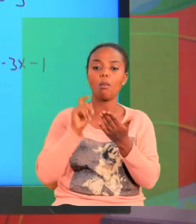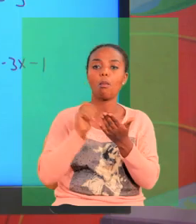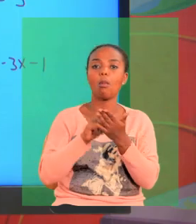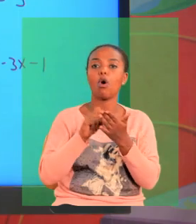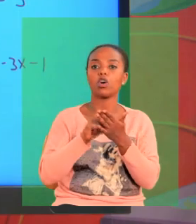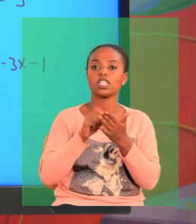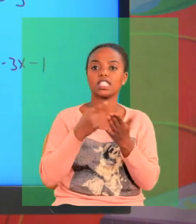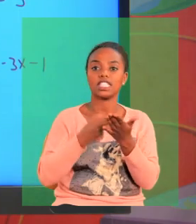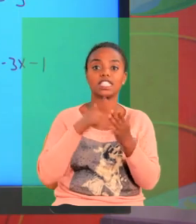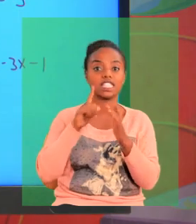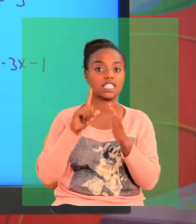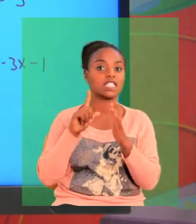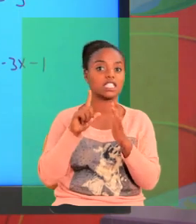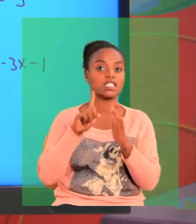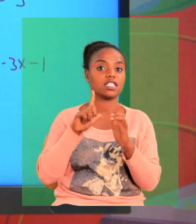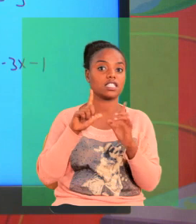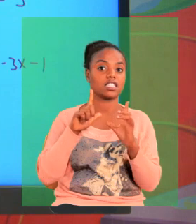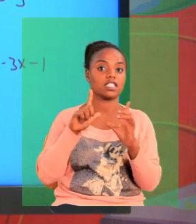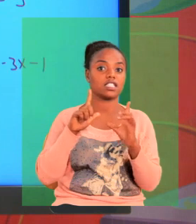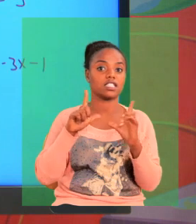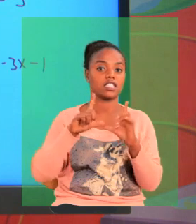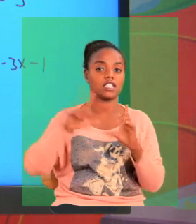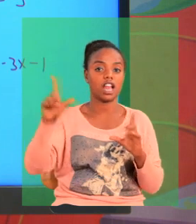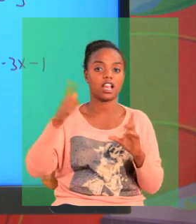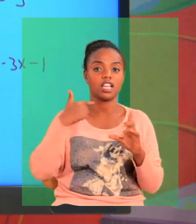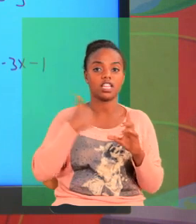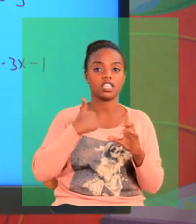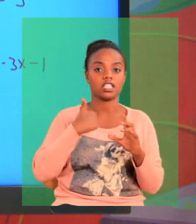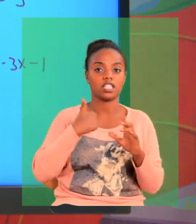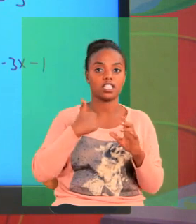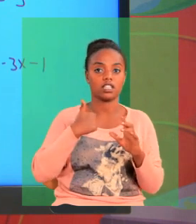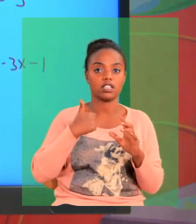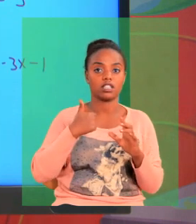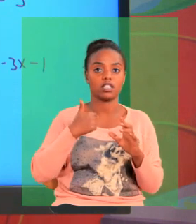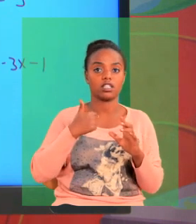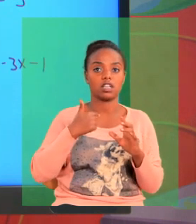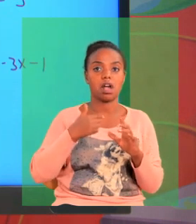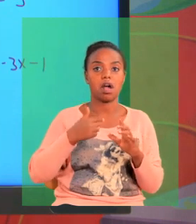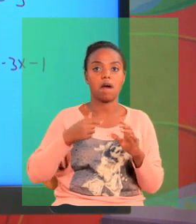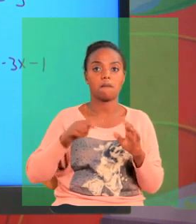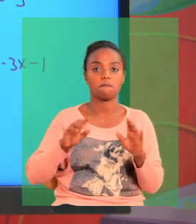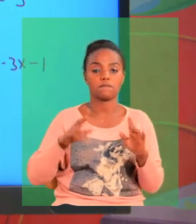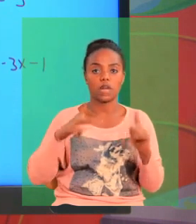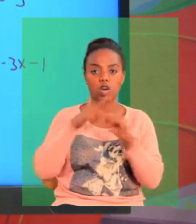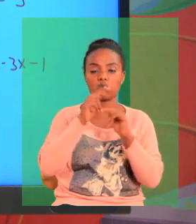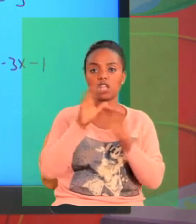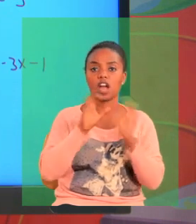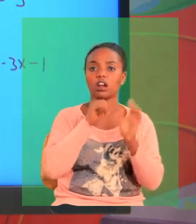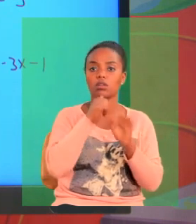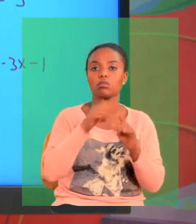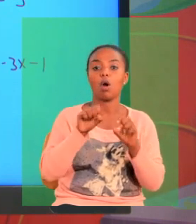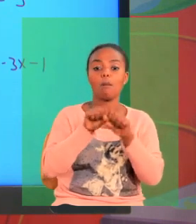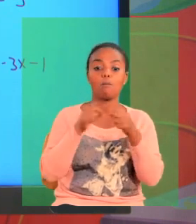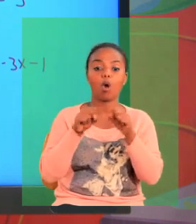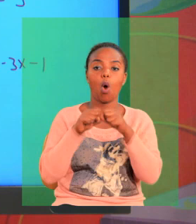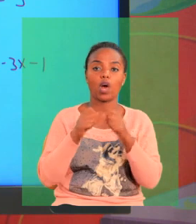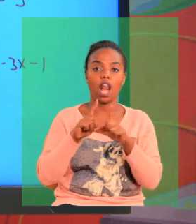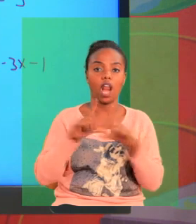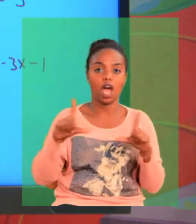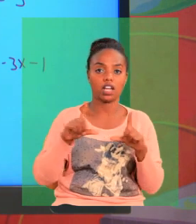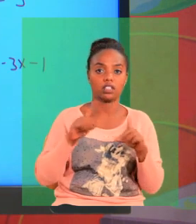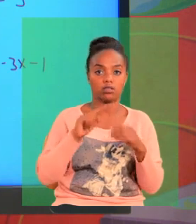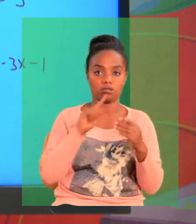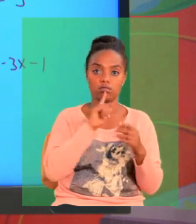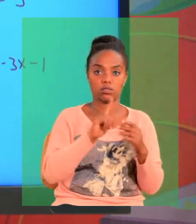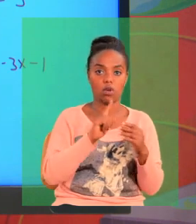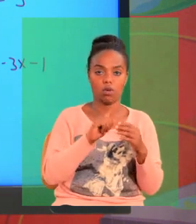line is not our part of a graph, this line and this line do not have intersection at this point because this is a broken line. It's not a part of